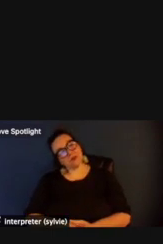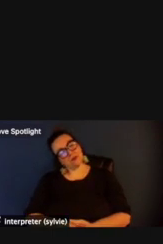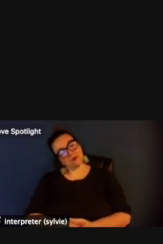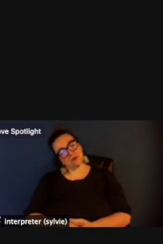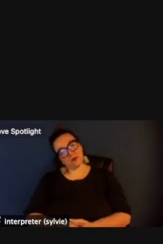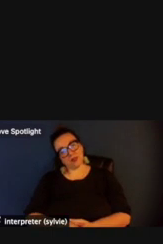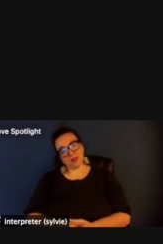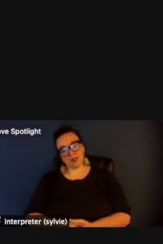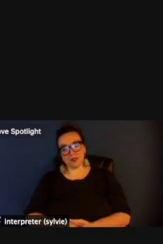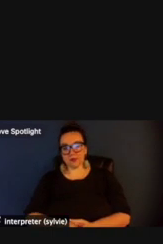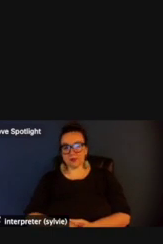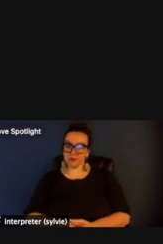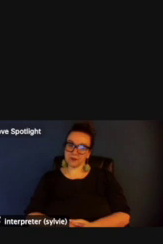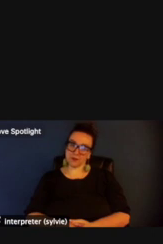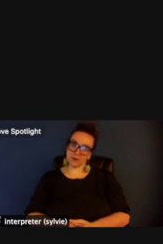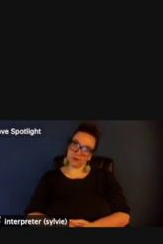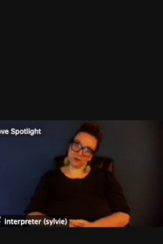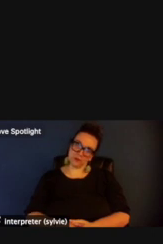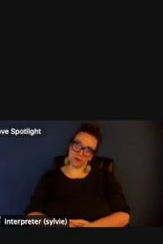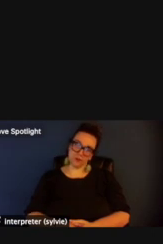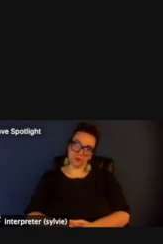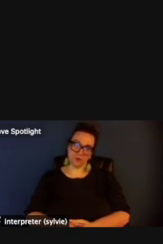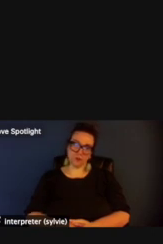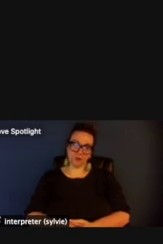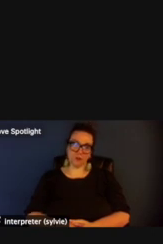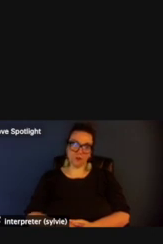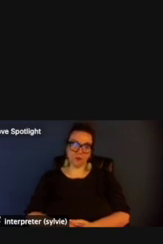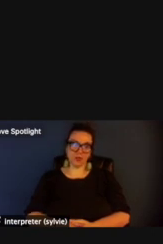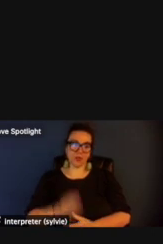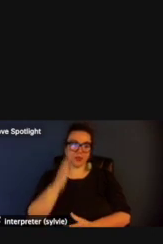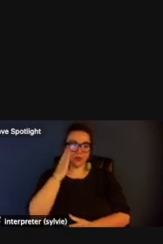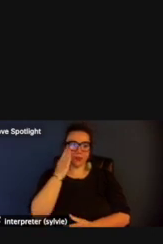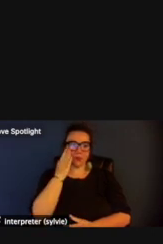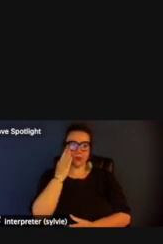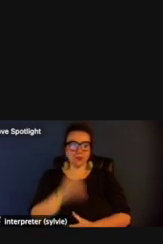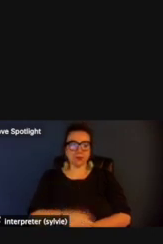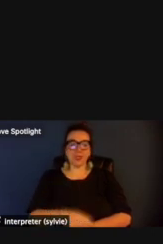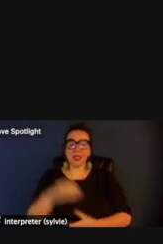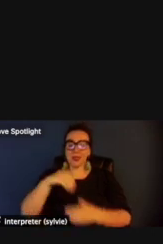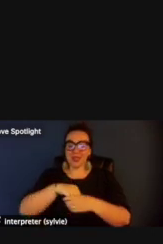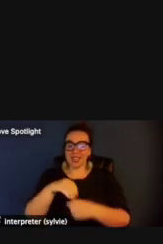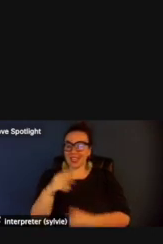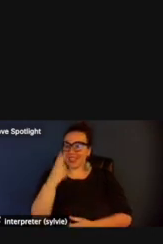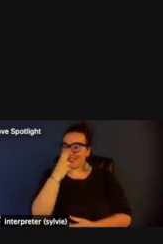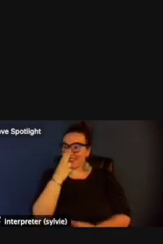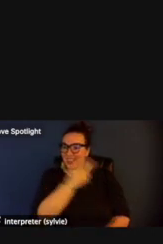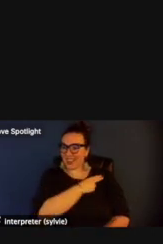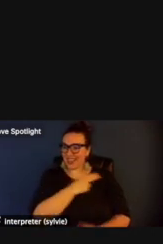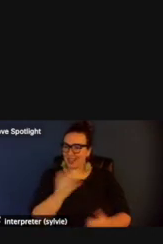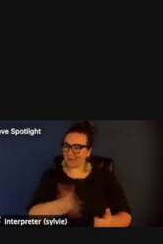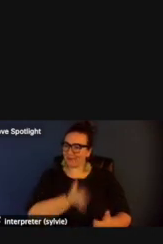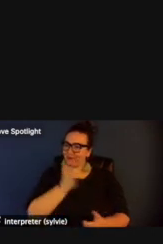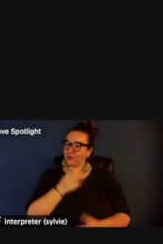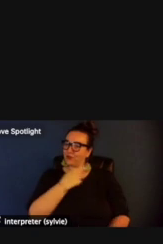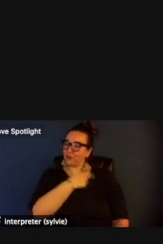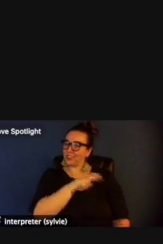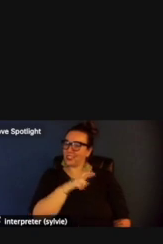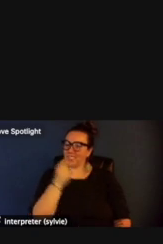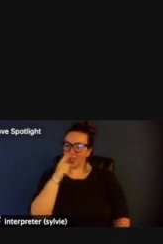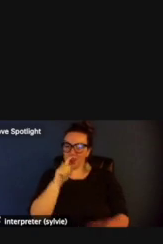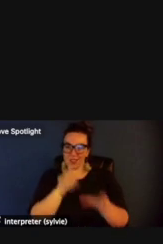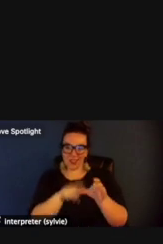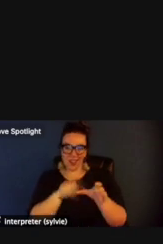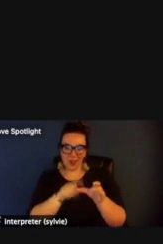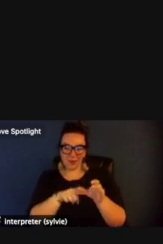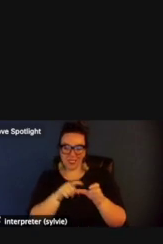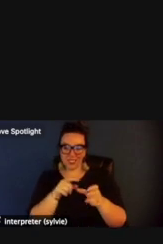Greg. Okay, so in Vietnam, they don't really have official religion. In a communist country, they actually don't believe